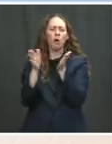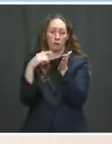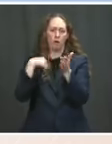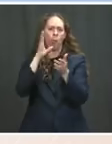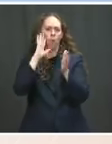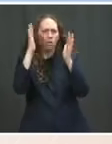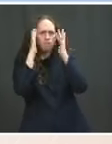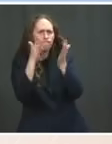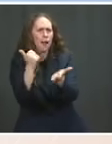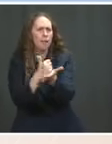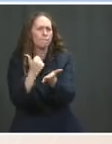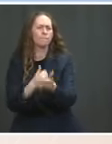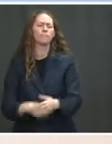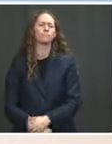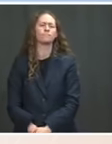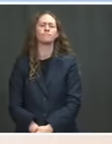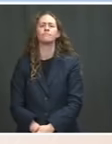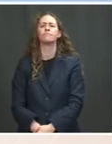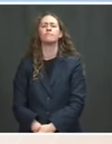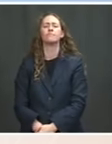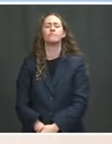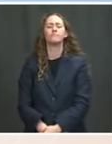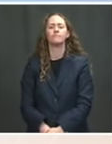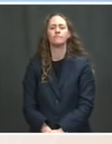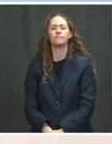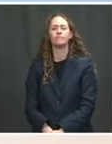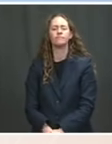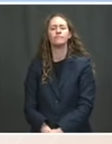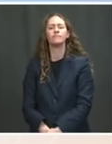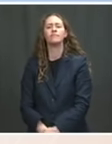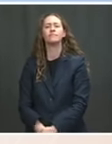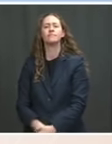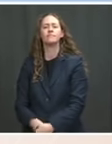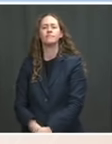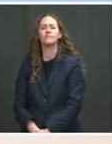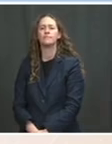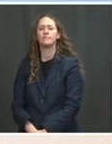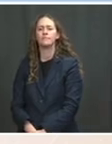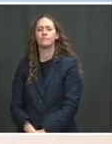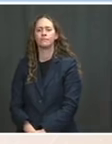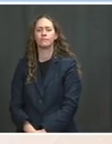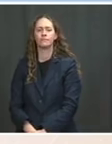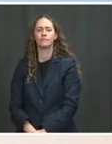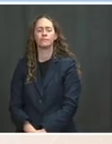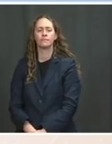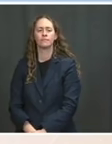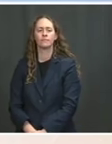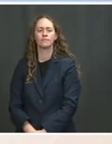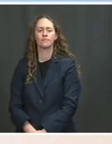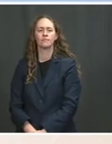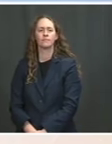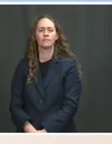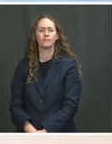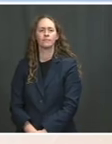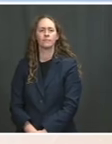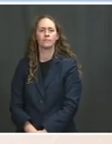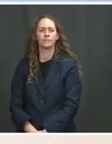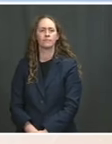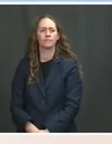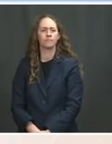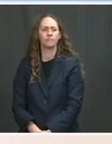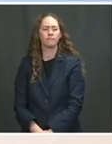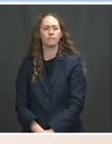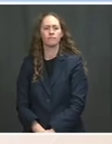Thank you, John. First, just wondering, I believe the meeting is still ongoing. Do you have any readouts at this point of the Big Four meeting with the president? I do not have a readout of the meeting